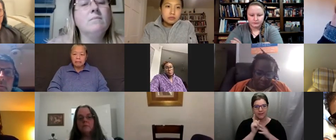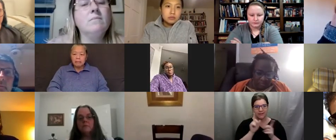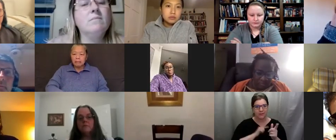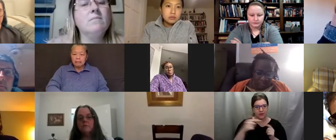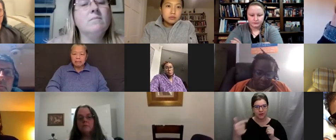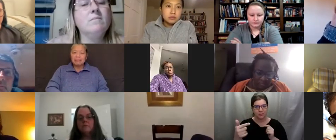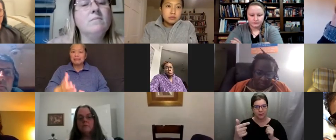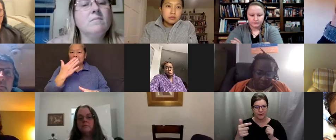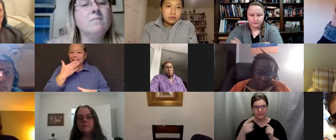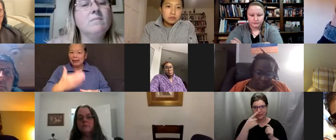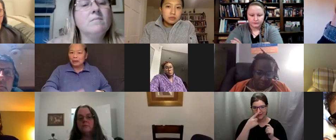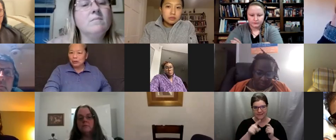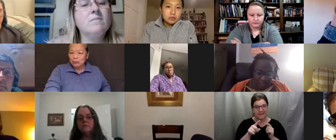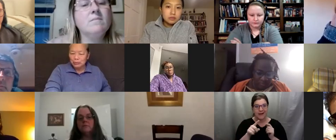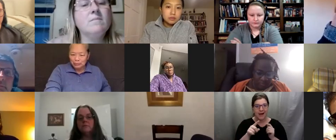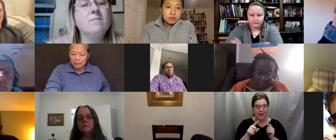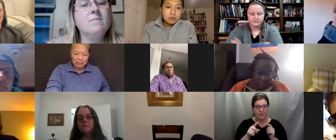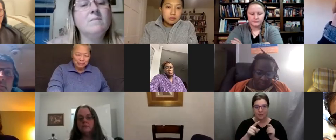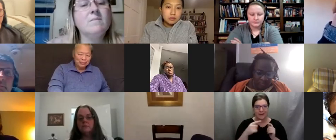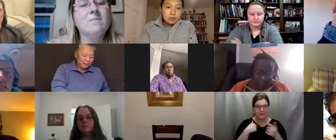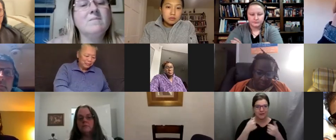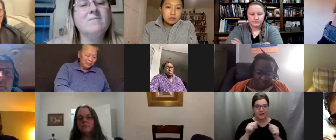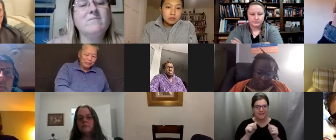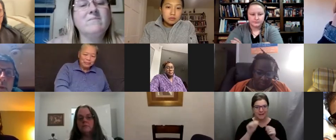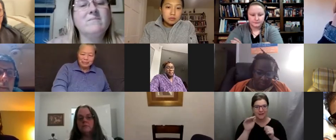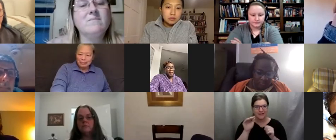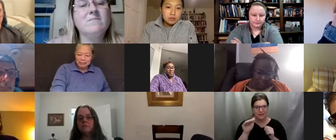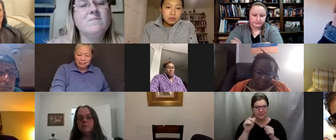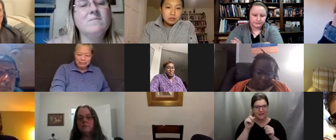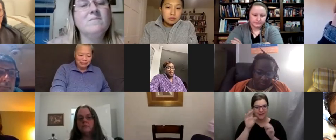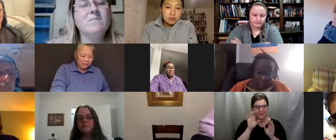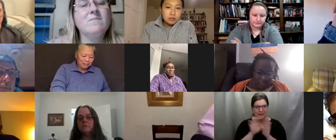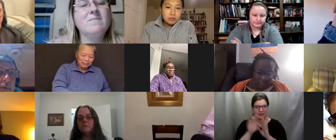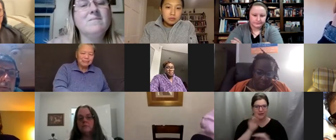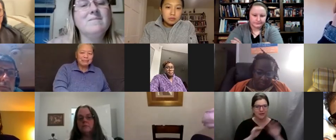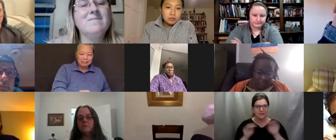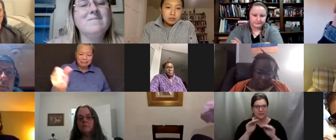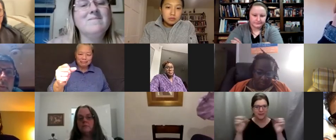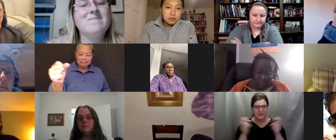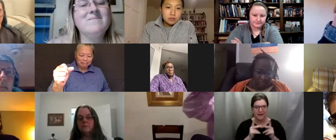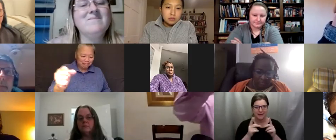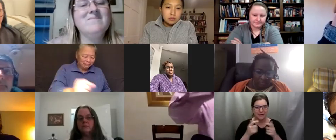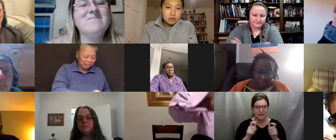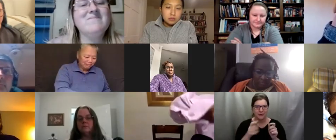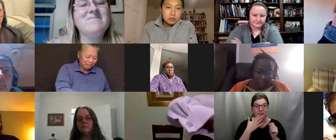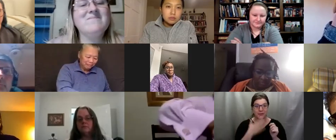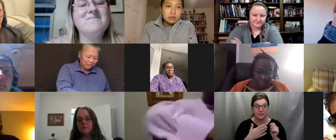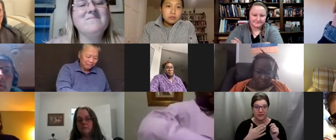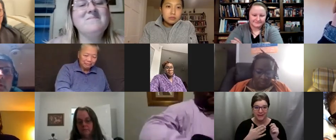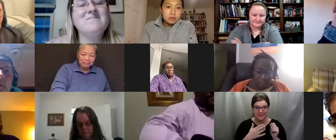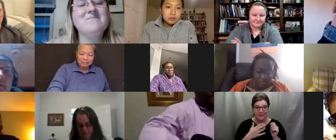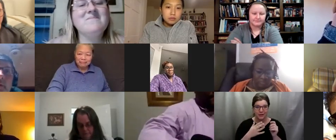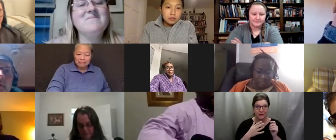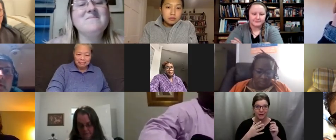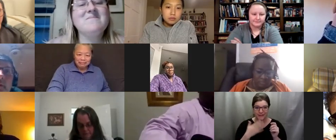a moment to switch interpreters, if you just don't mind. I was trying to get her attention, but I think the pictures shifted when we came back as a large group. So I